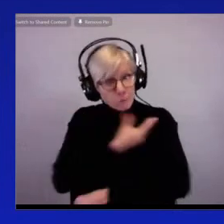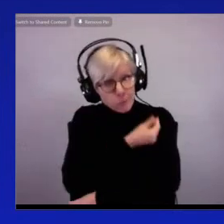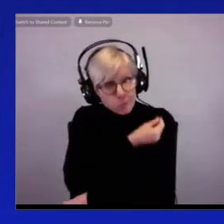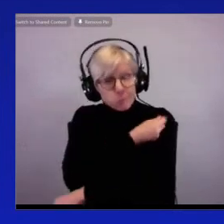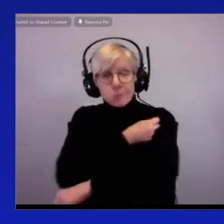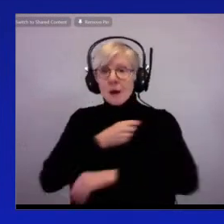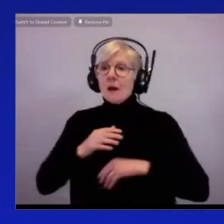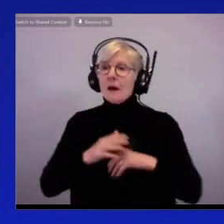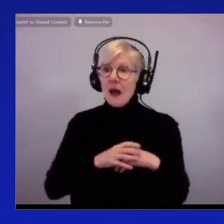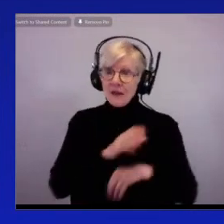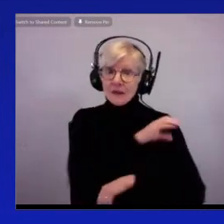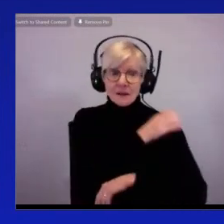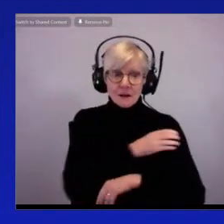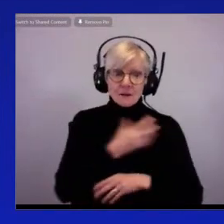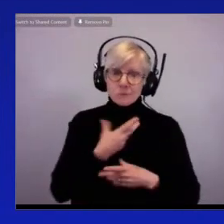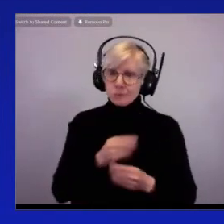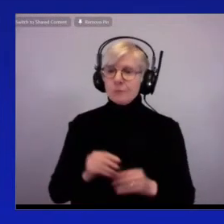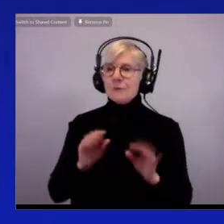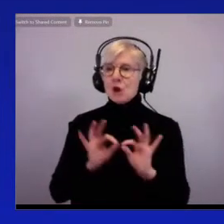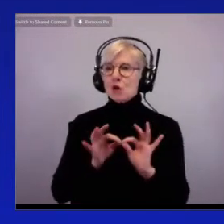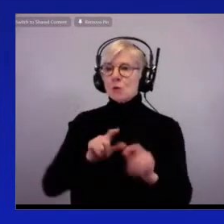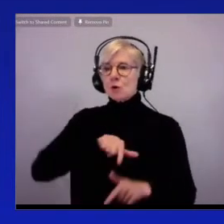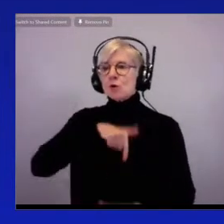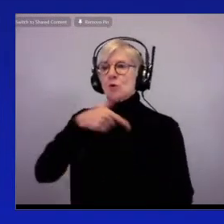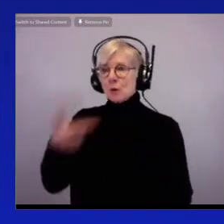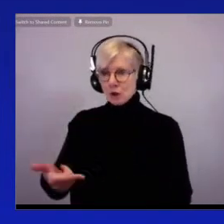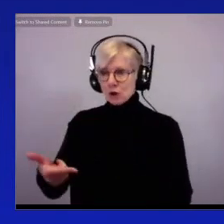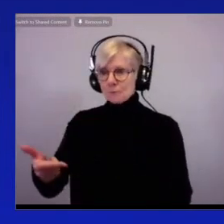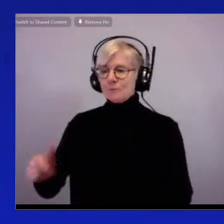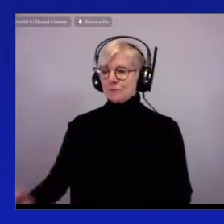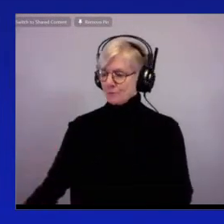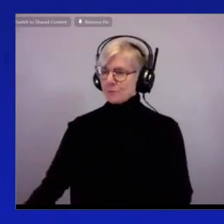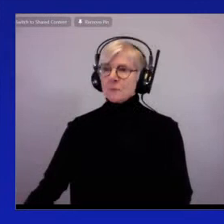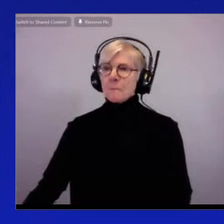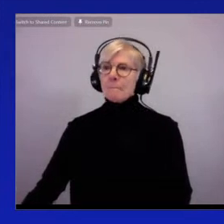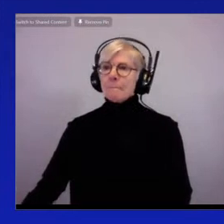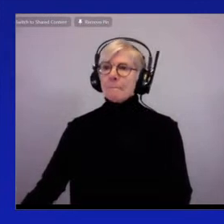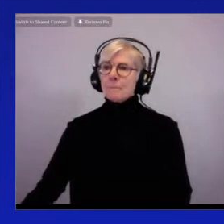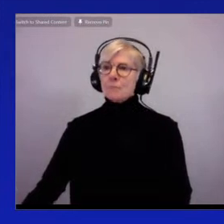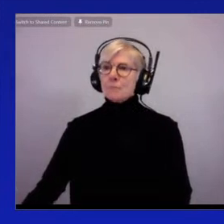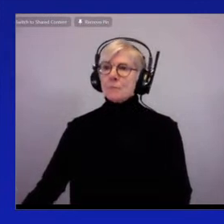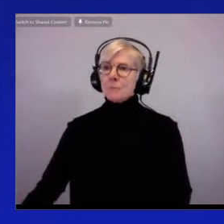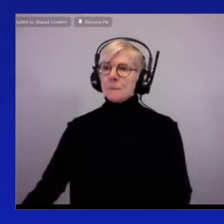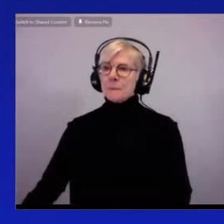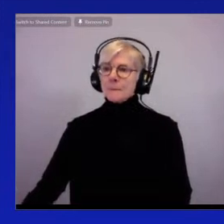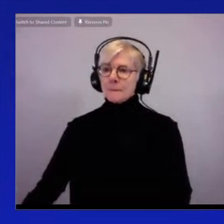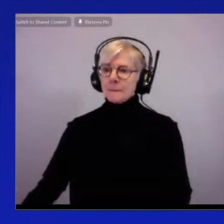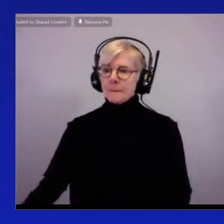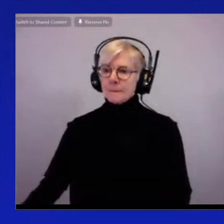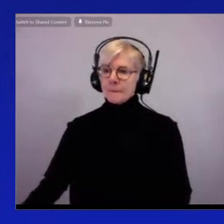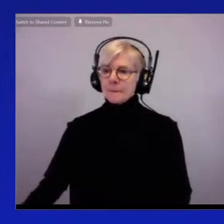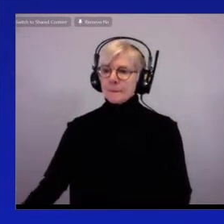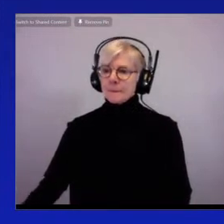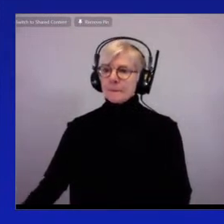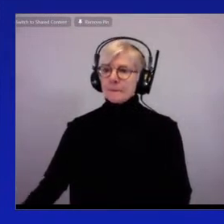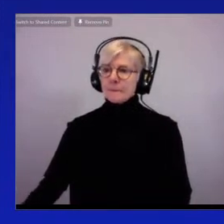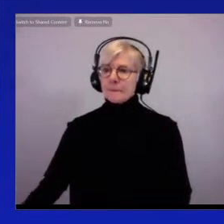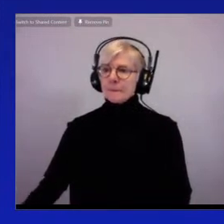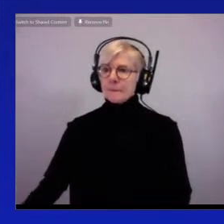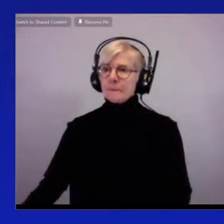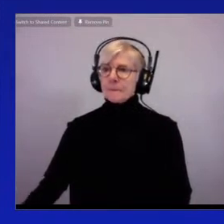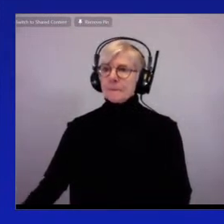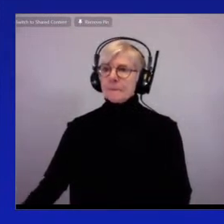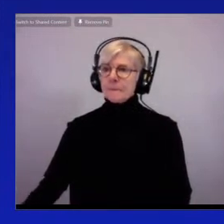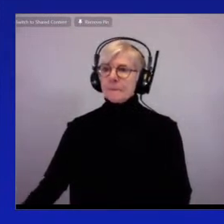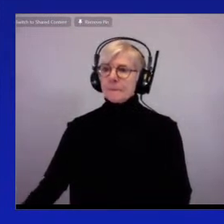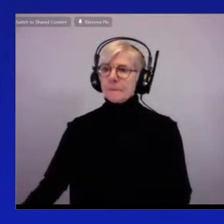efficiently. As we speak, all 3 levels of government are working together to deliver vaccine to Canadians. Everyone